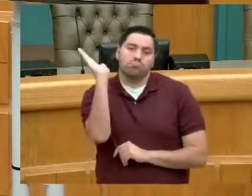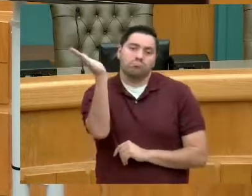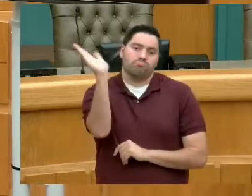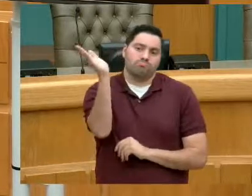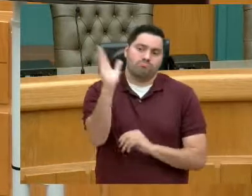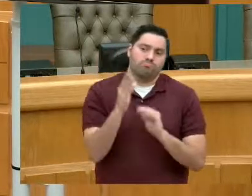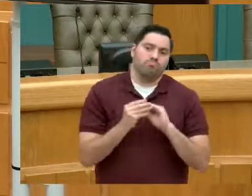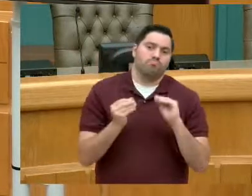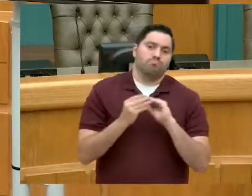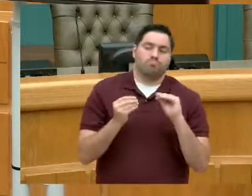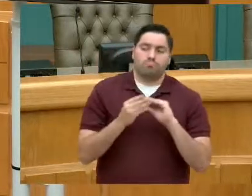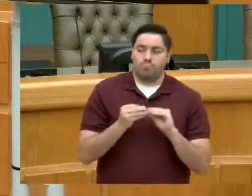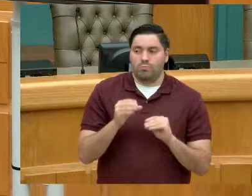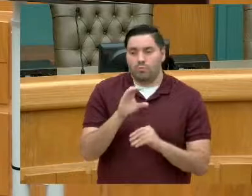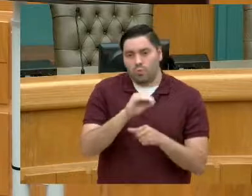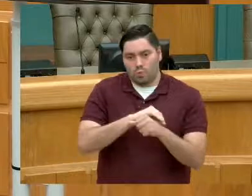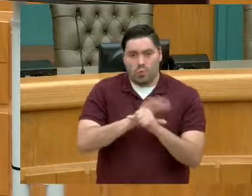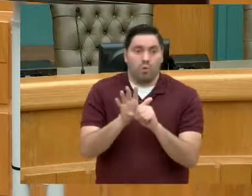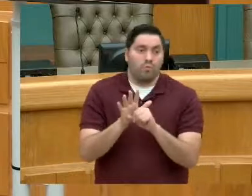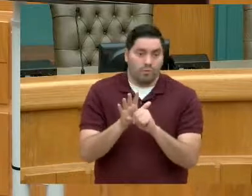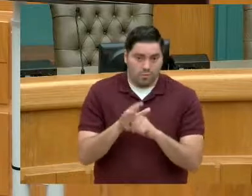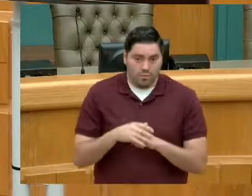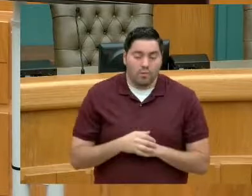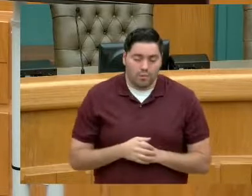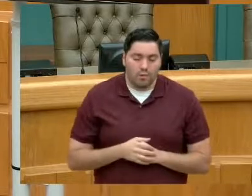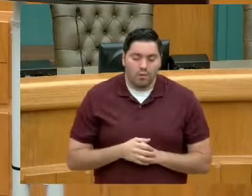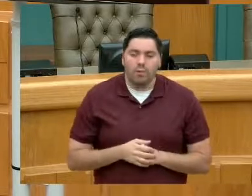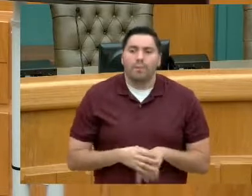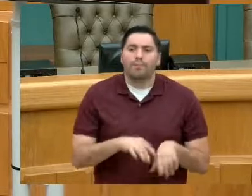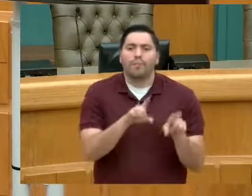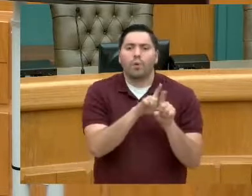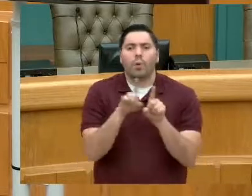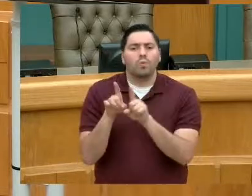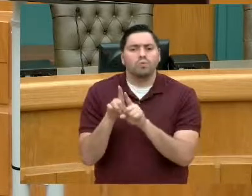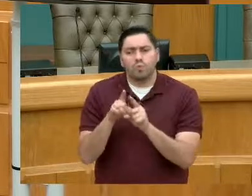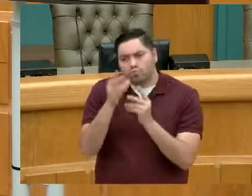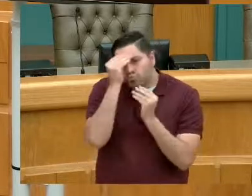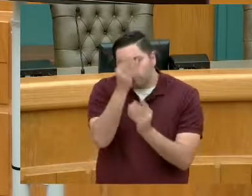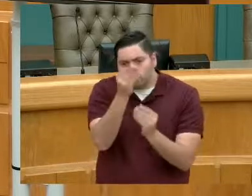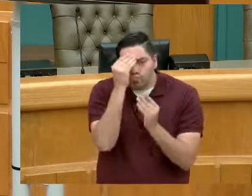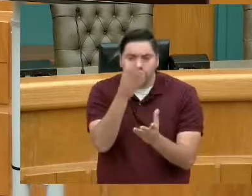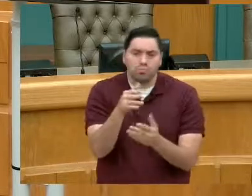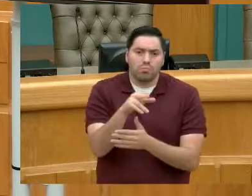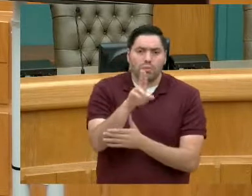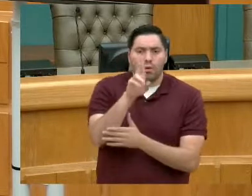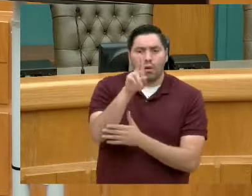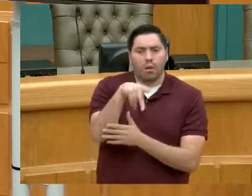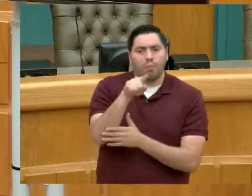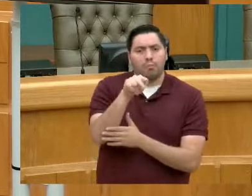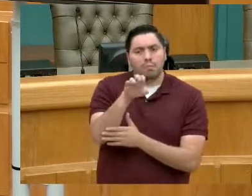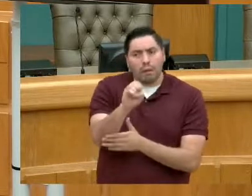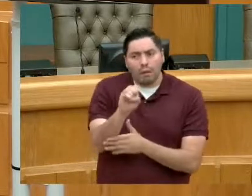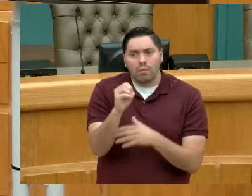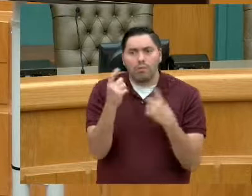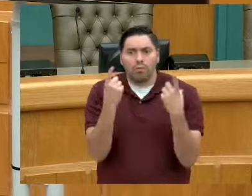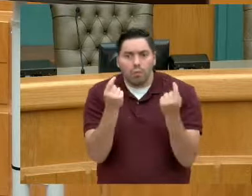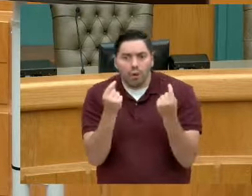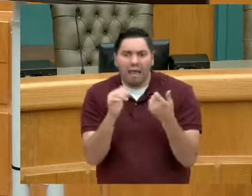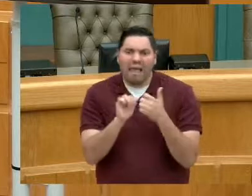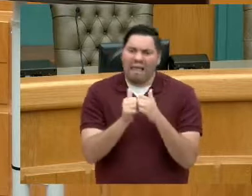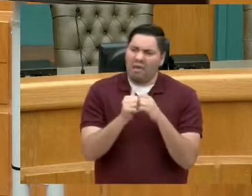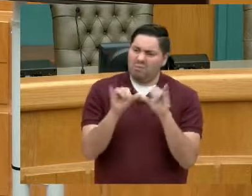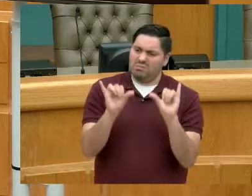on COVID-19 and updates on it, as well as updates on any orders or recommendations on how to stay